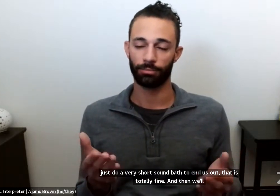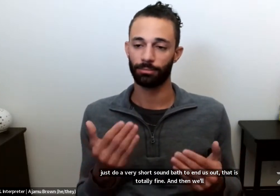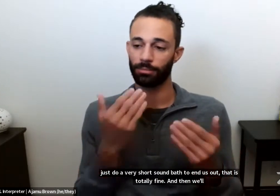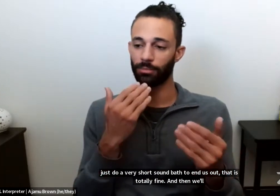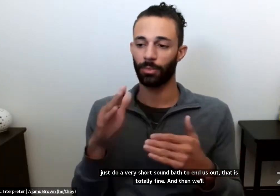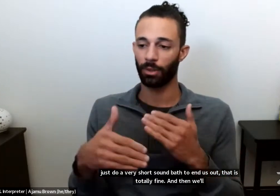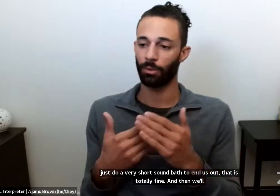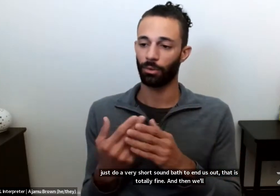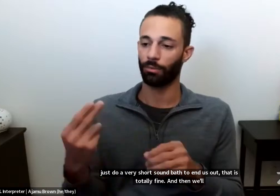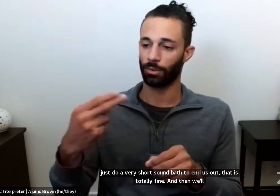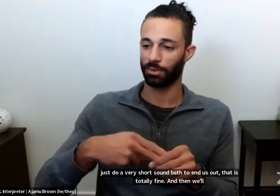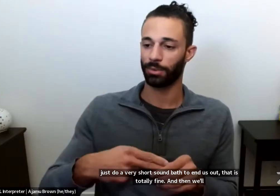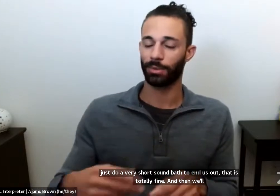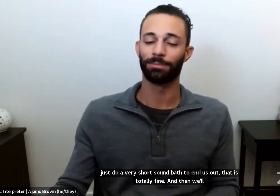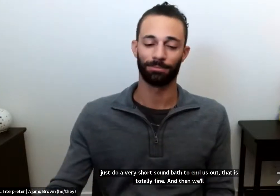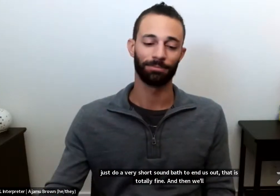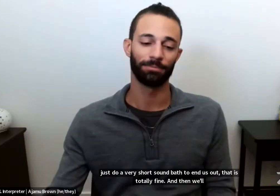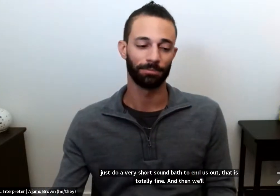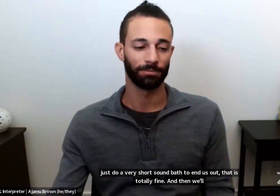here.